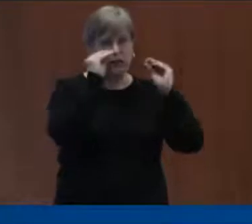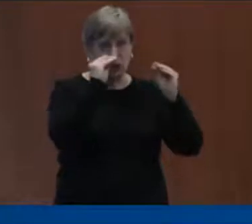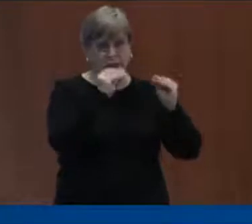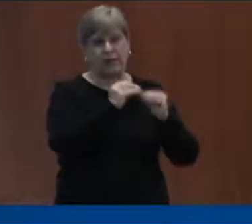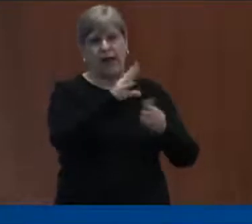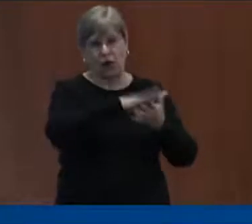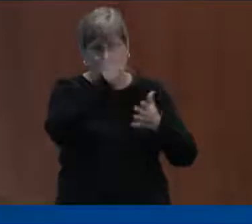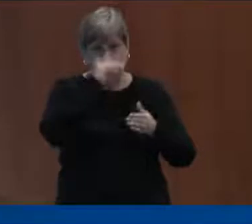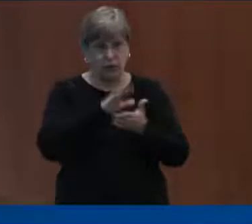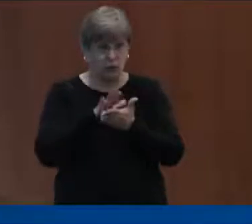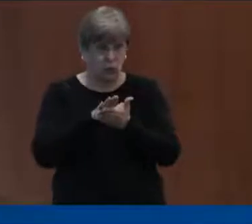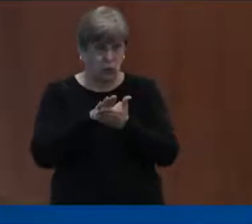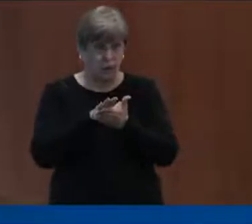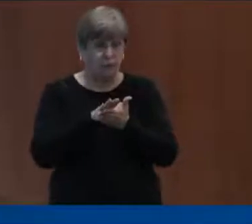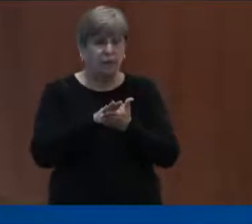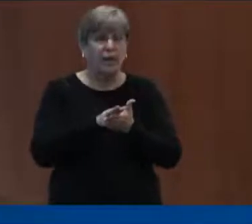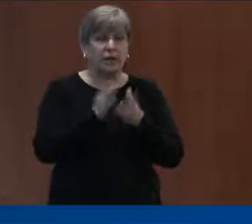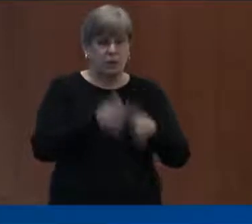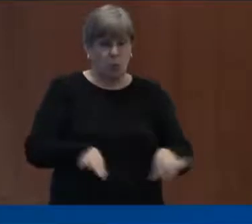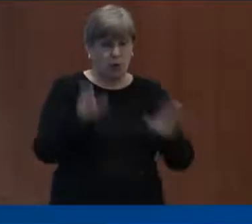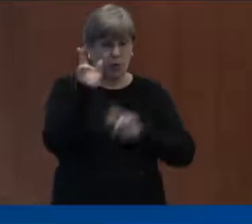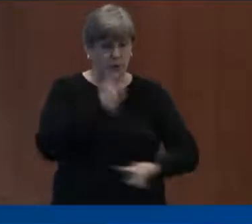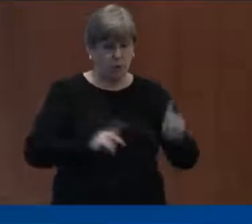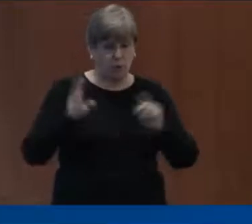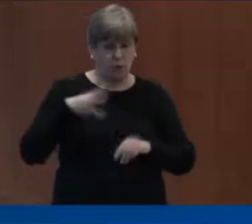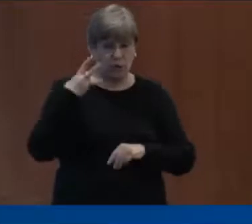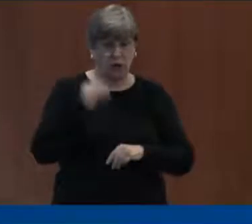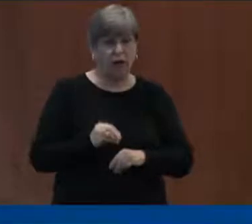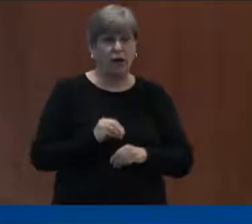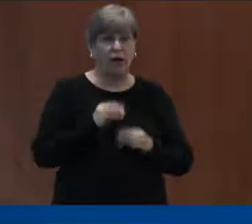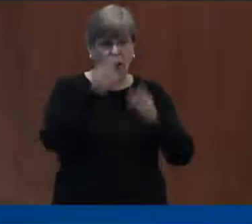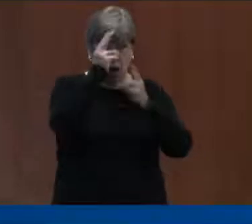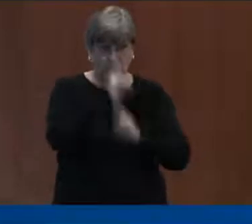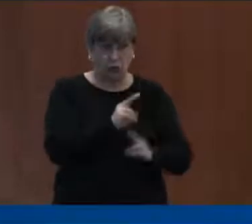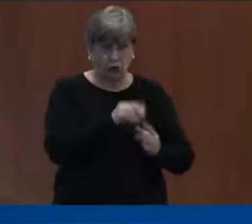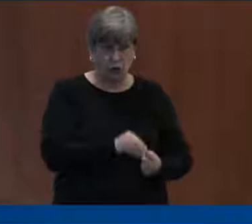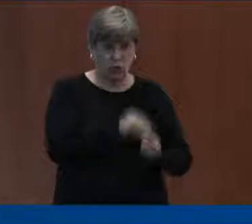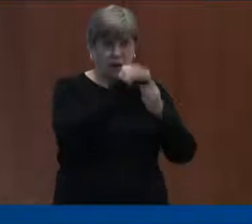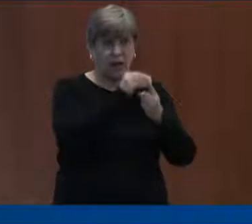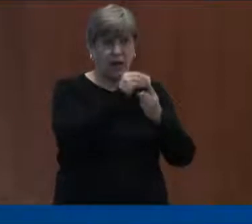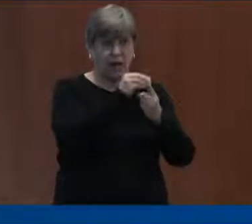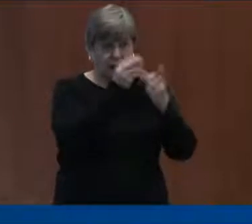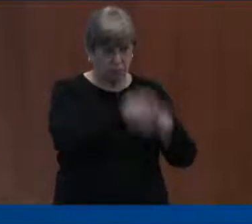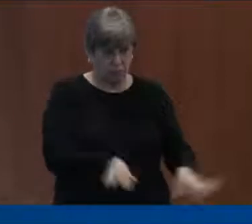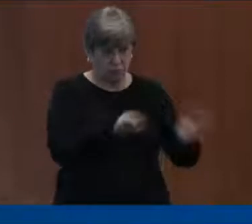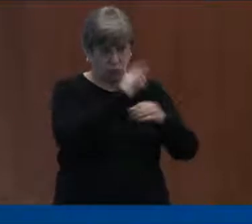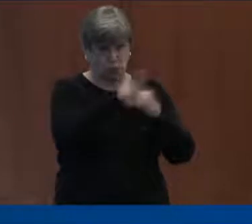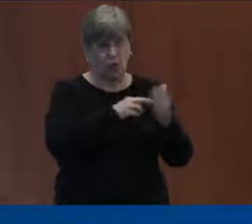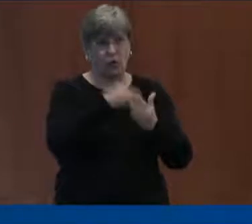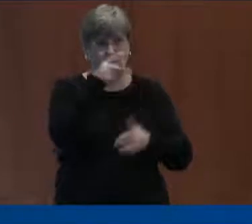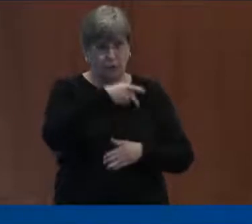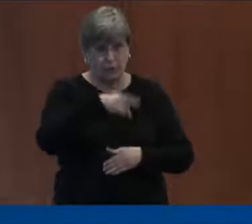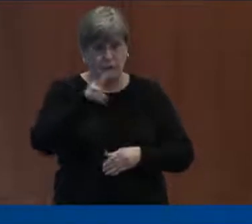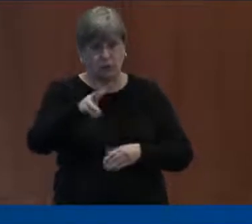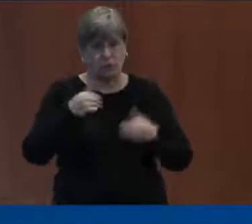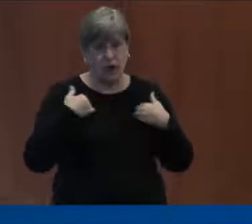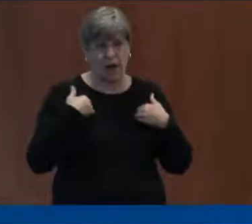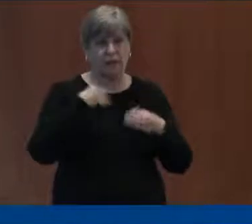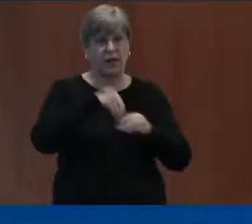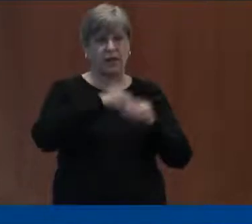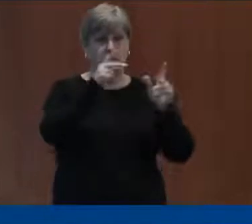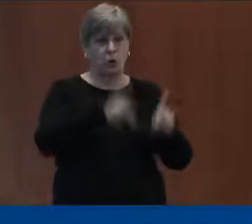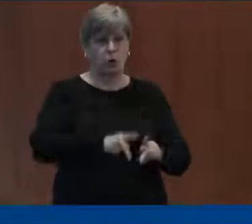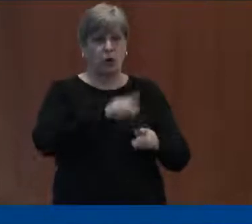schools. It is important that the people of Washington County honor the unique and essential role that pupil personnel workers play in the personal